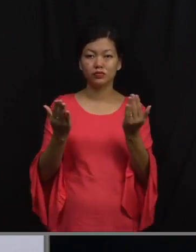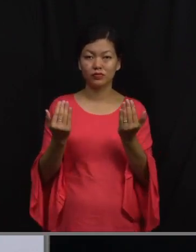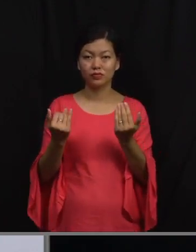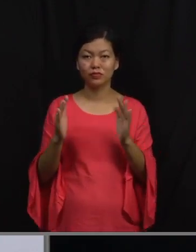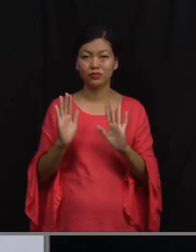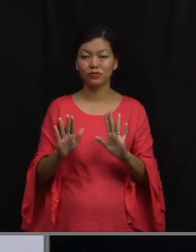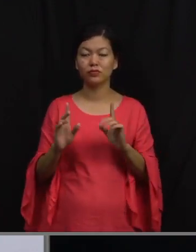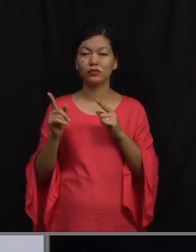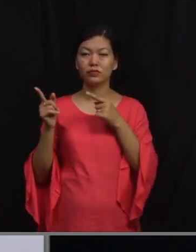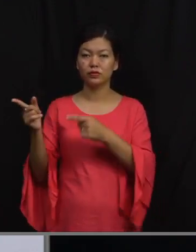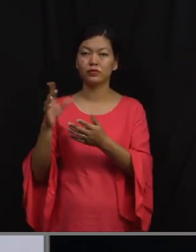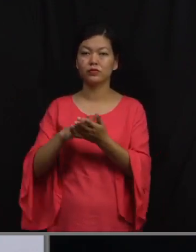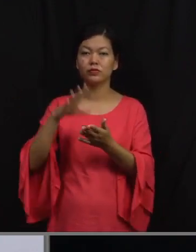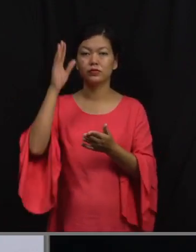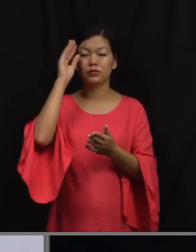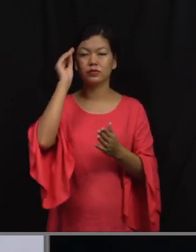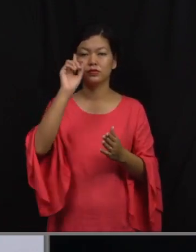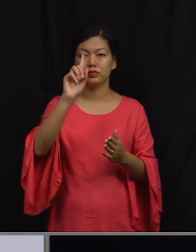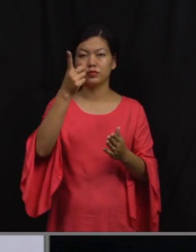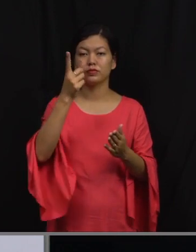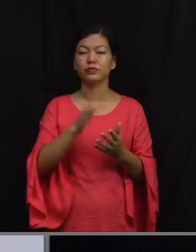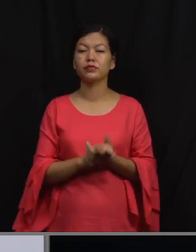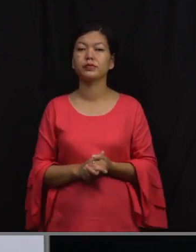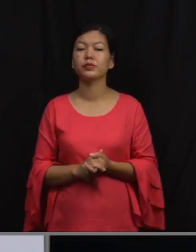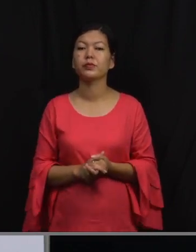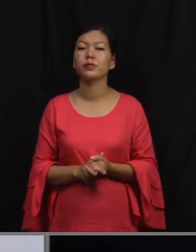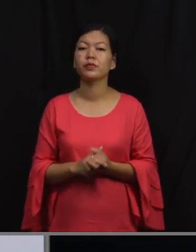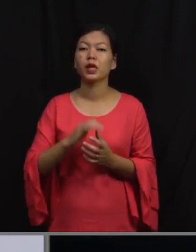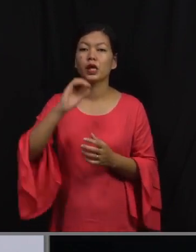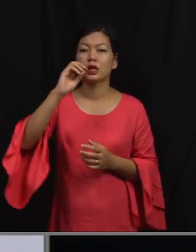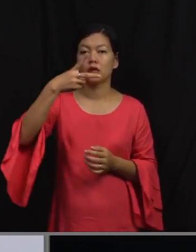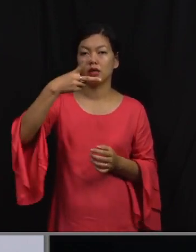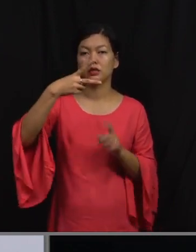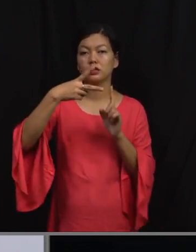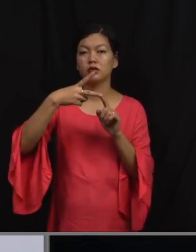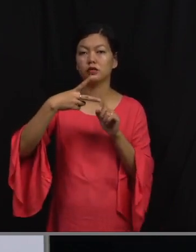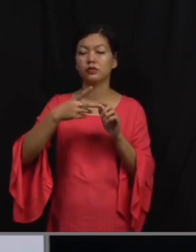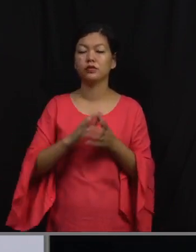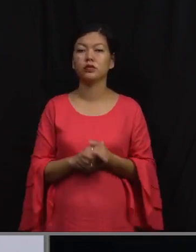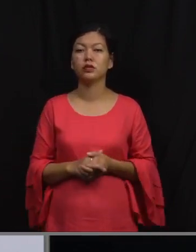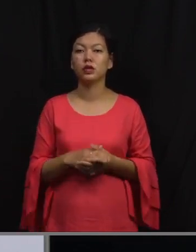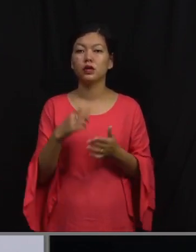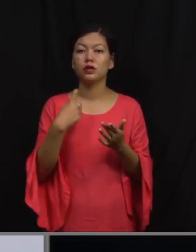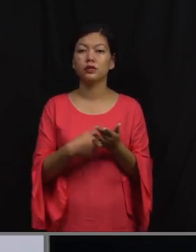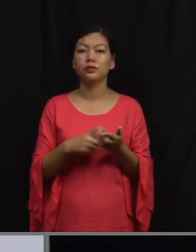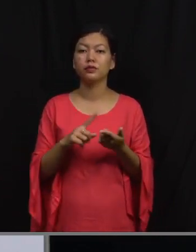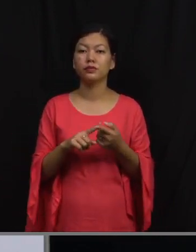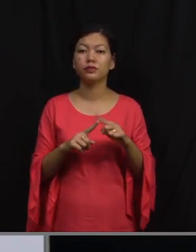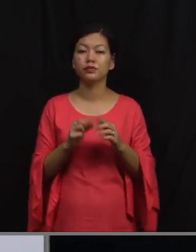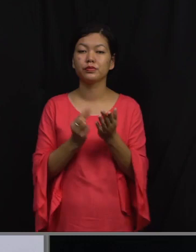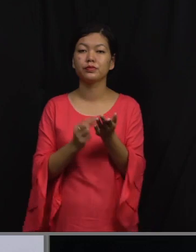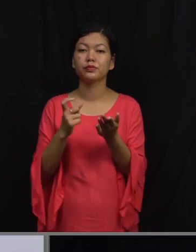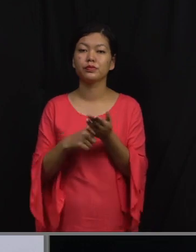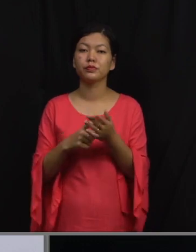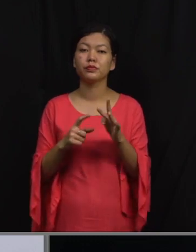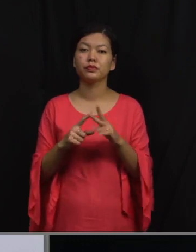explain. Okay, so next thrust, or next principal approach in physics is what we call reduction. So when I say